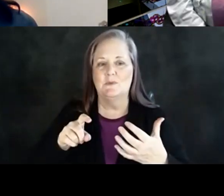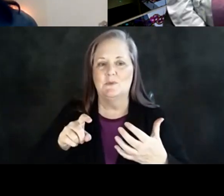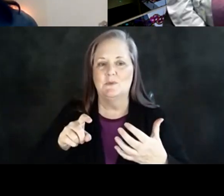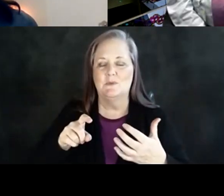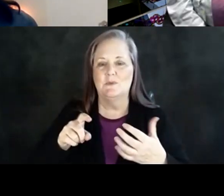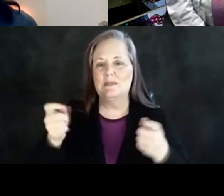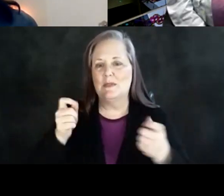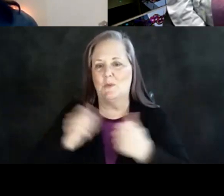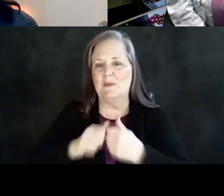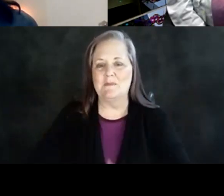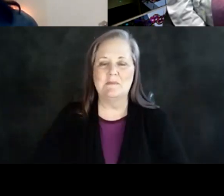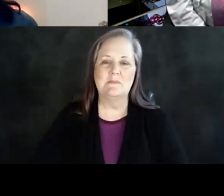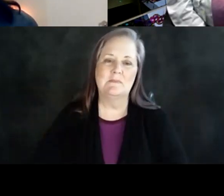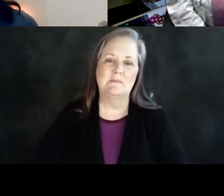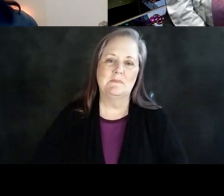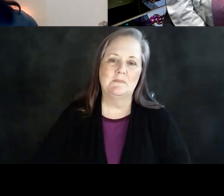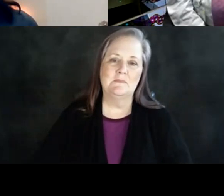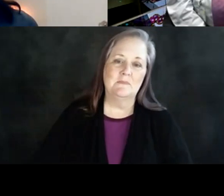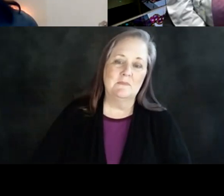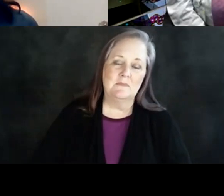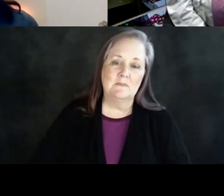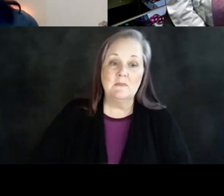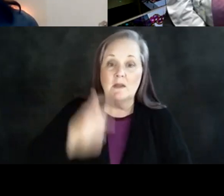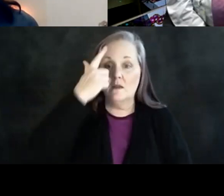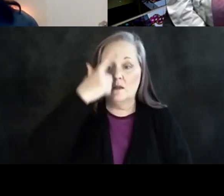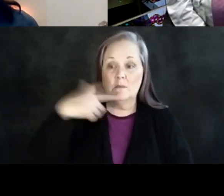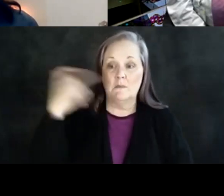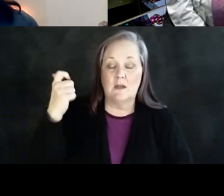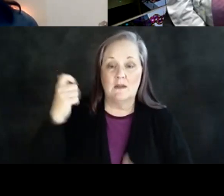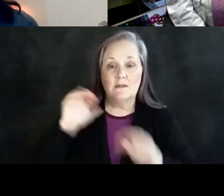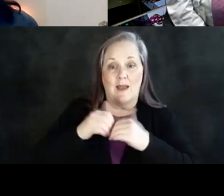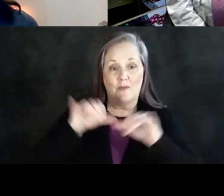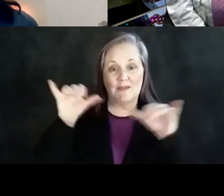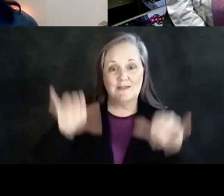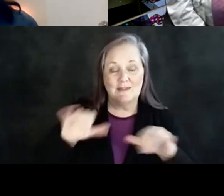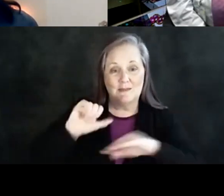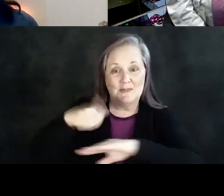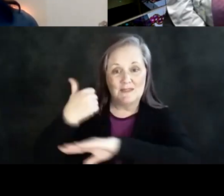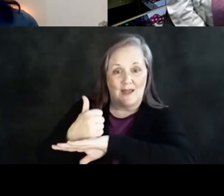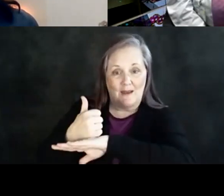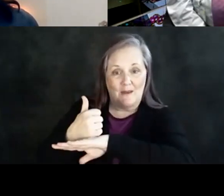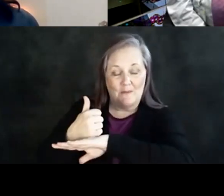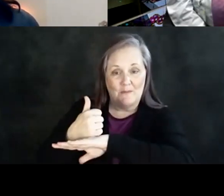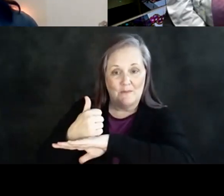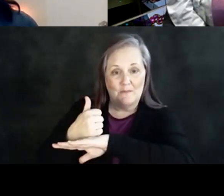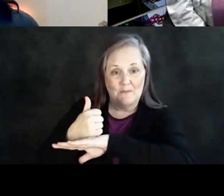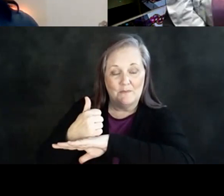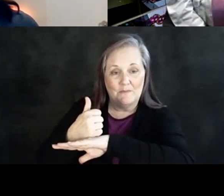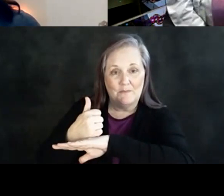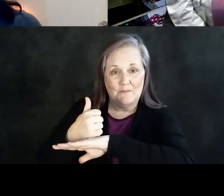to deal with. And again, because of the way that the systems might be set up,